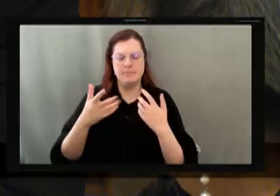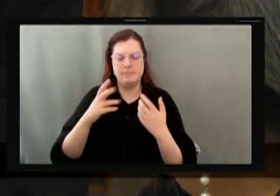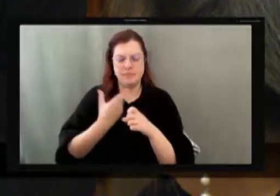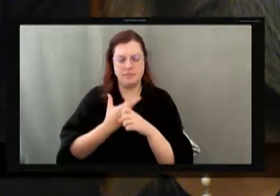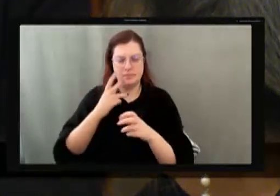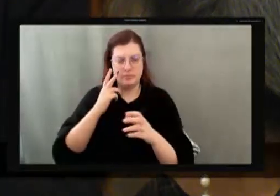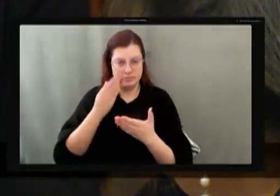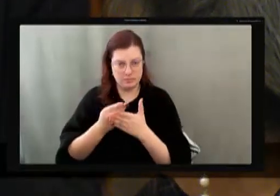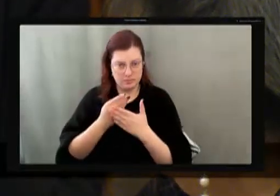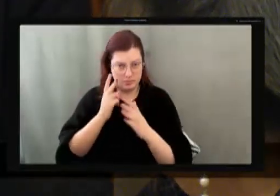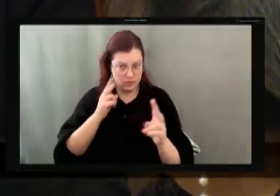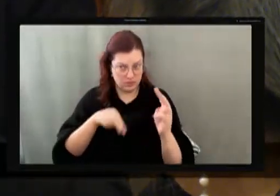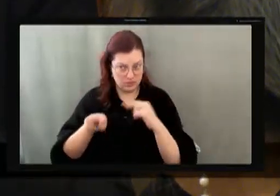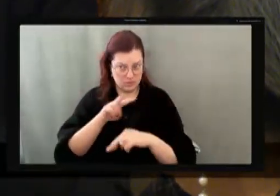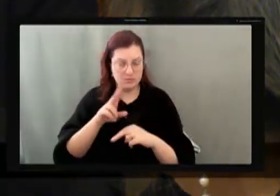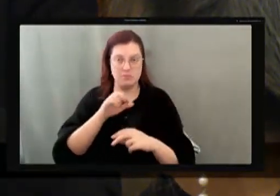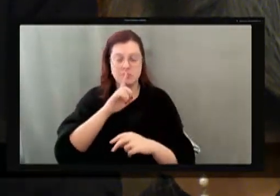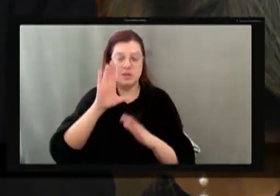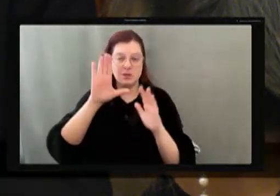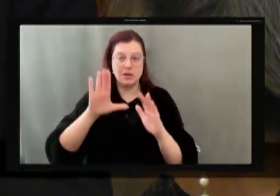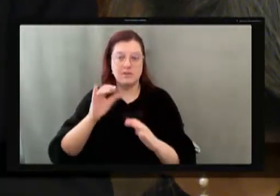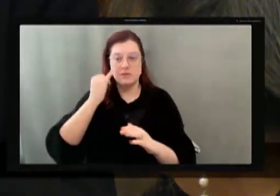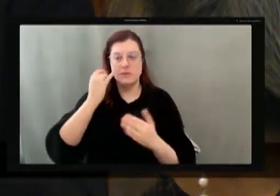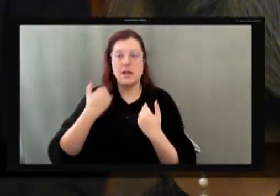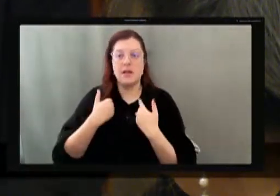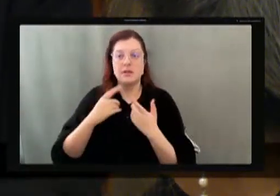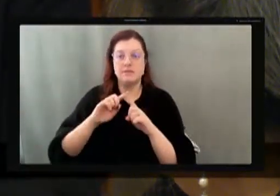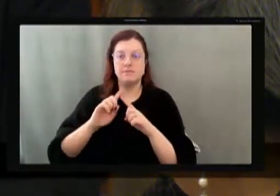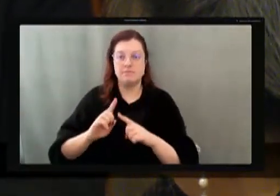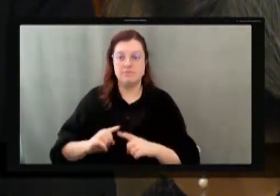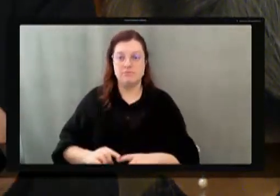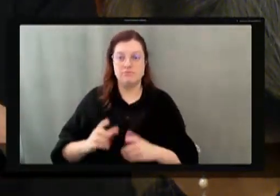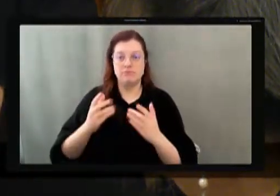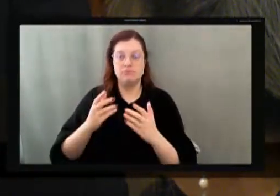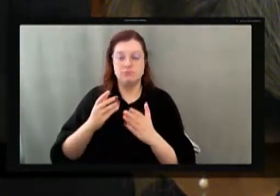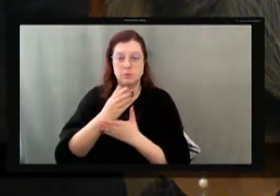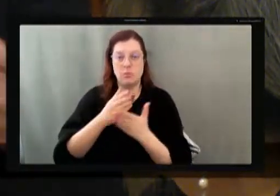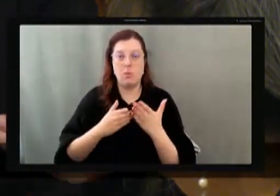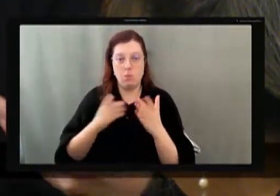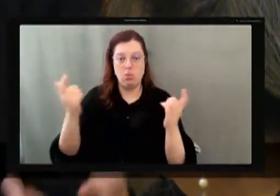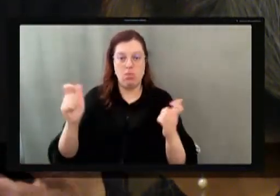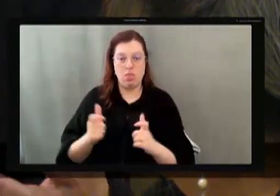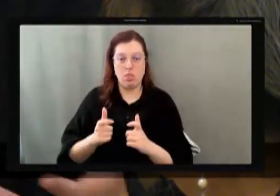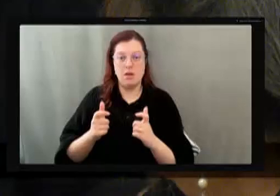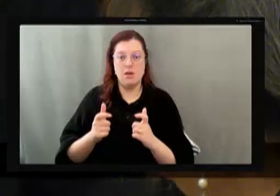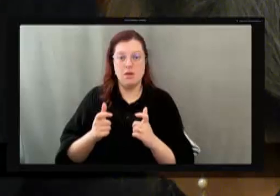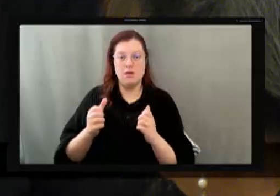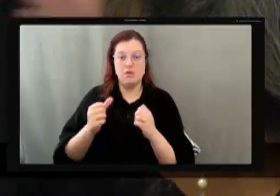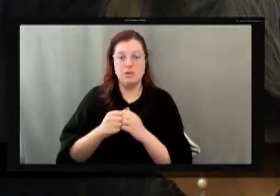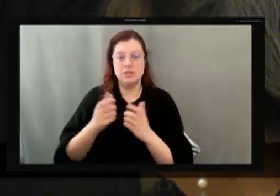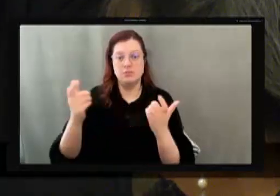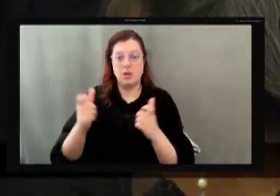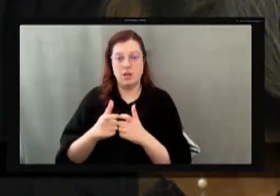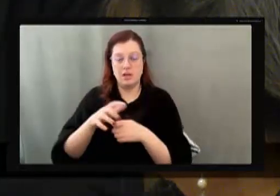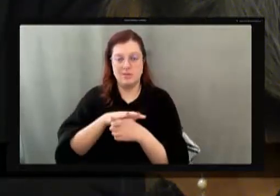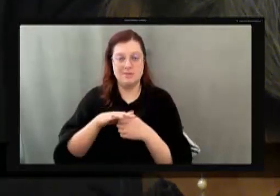be, it would be great if there were ways that we can do small things in the smaller residential streets where we